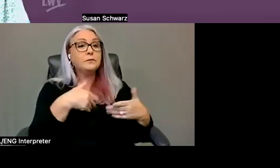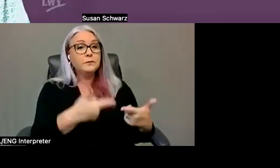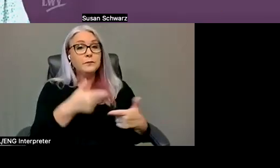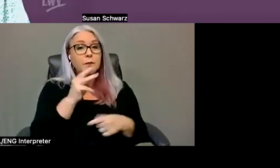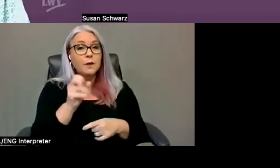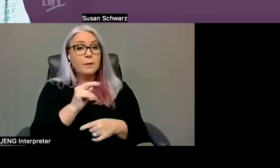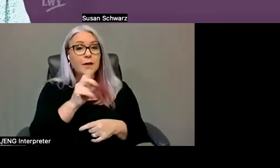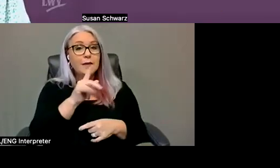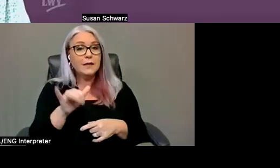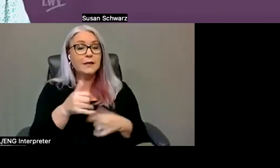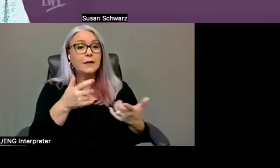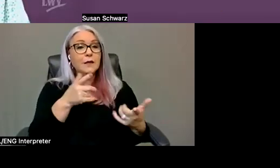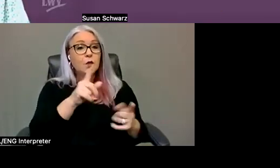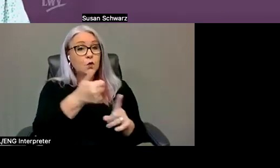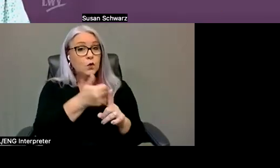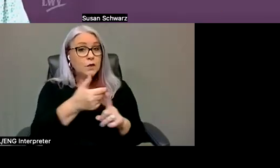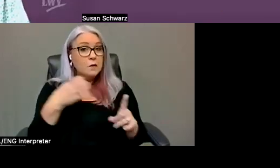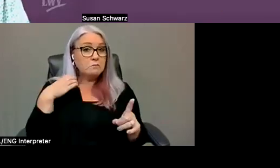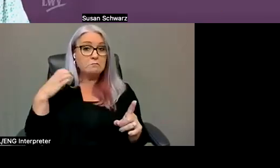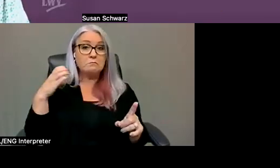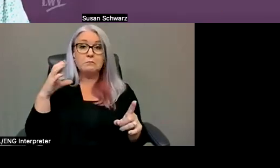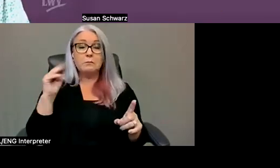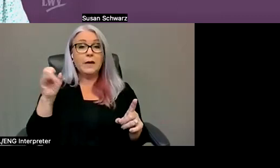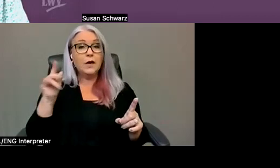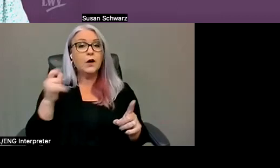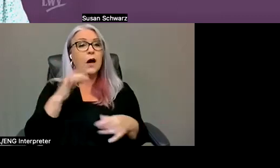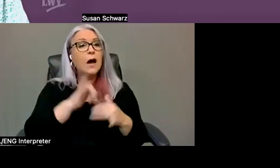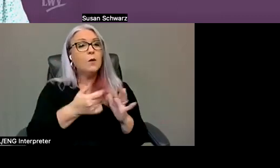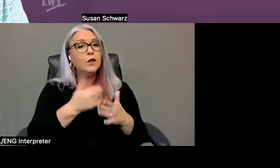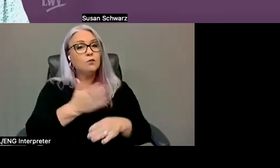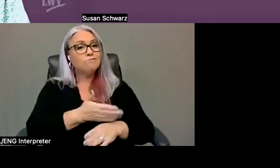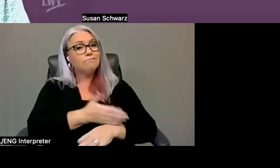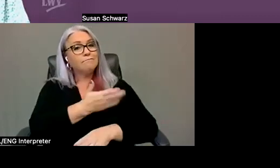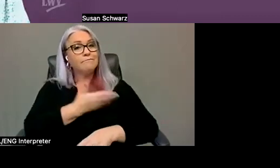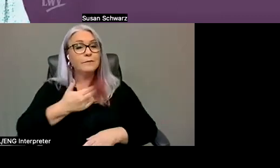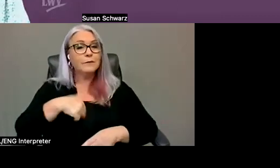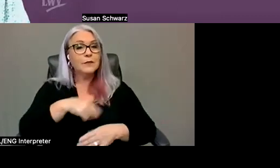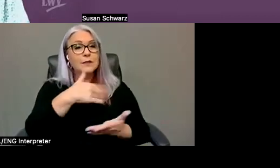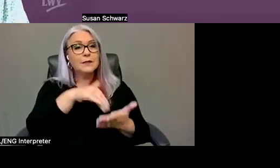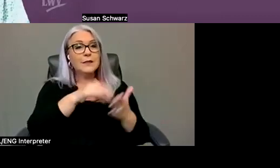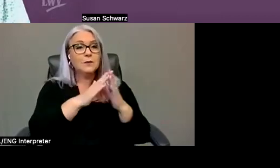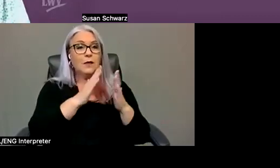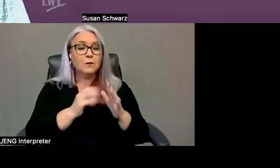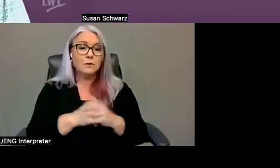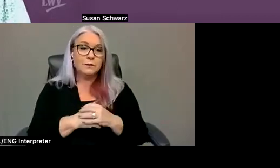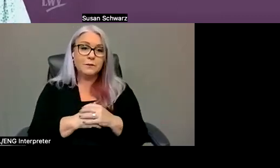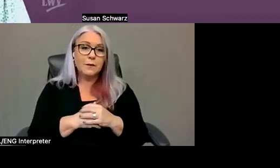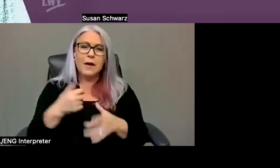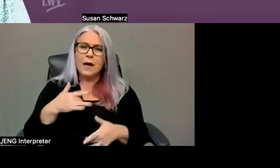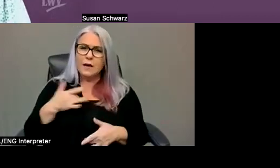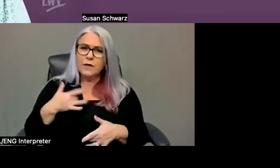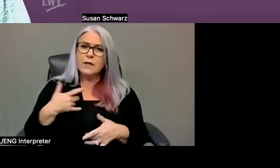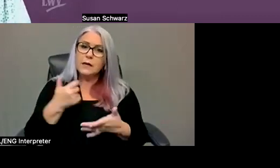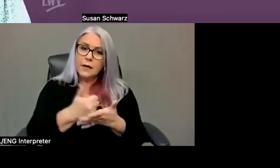same question as mayor. What will you do to revitalize the downtown? Well, helping business succeed